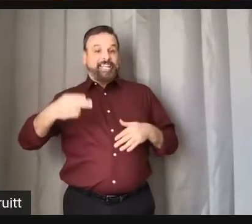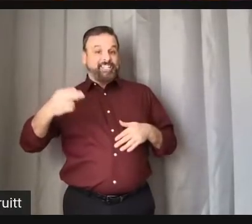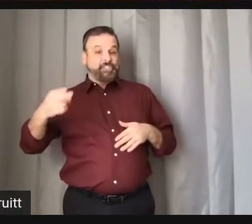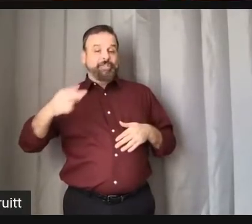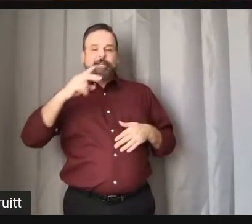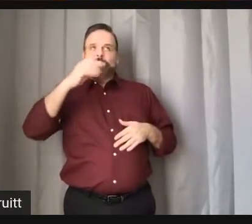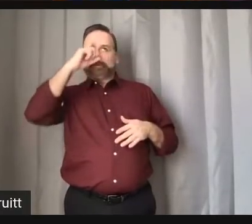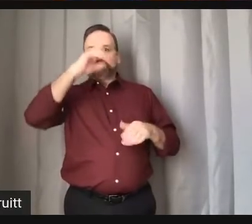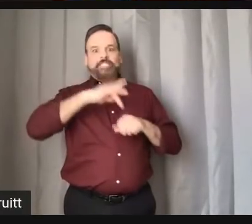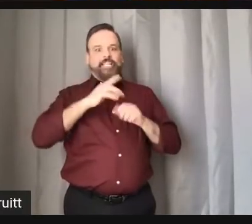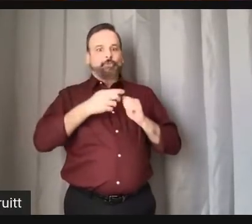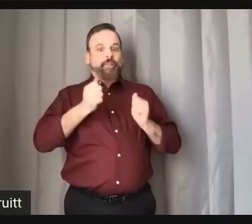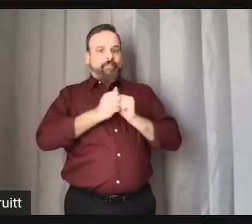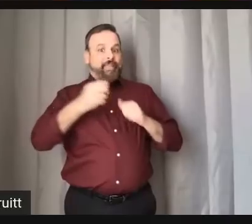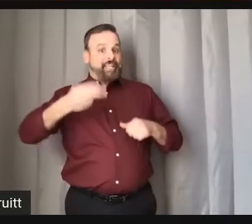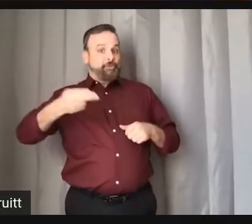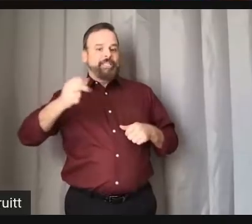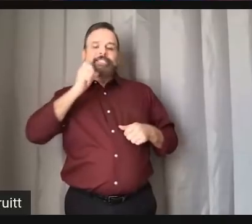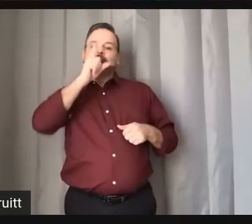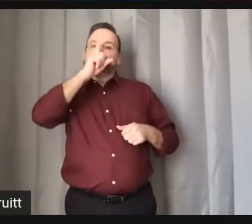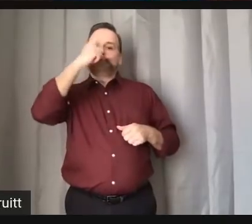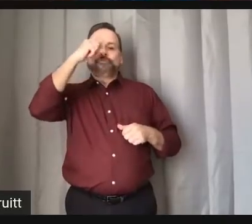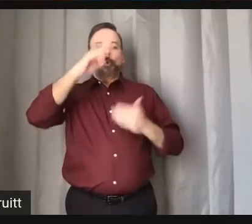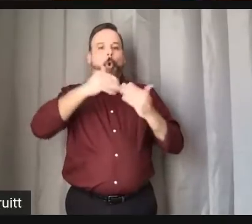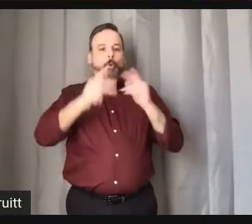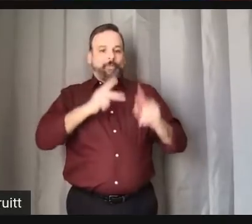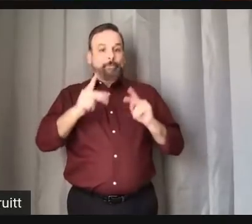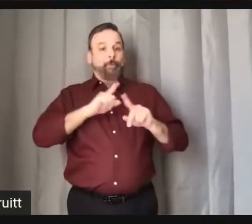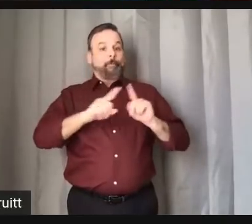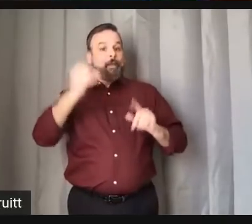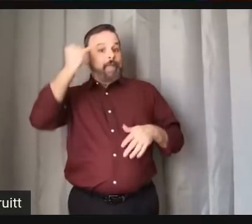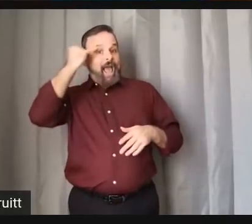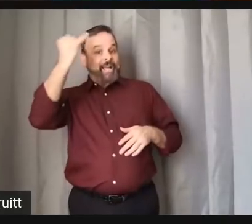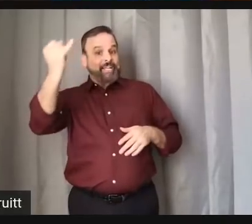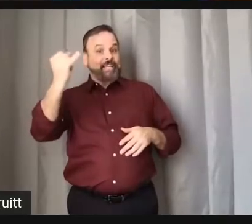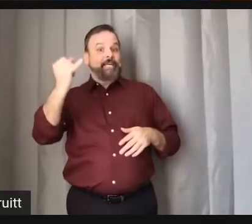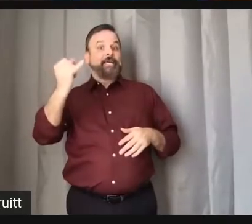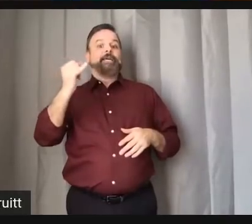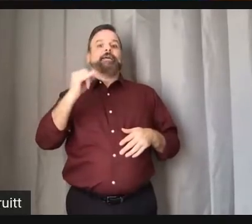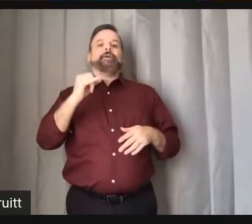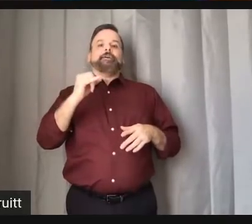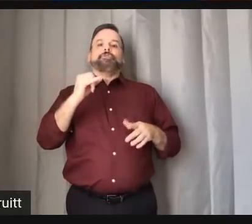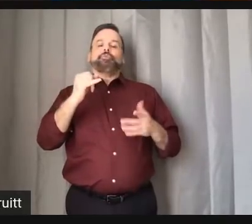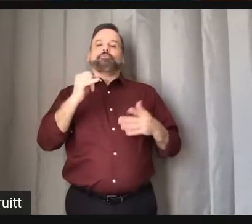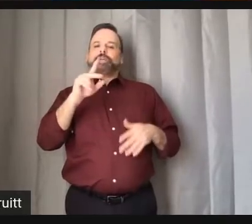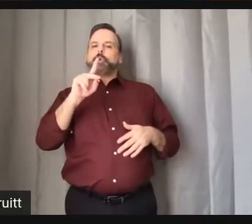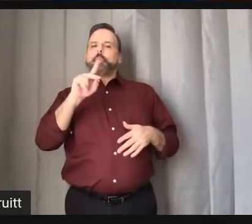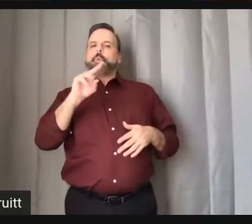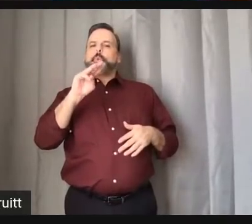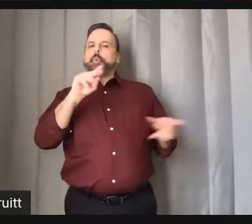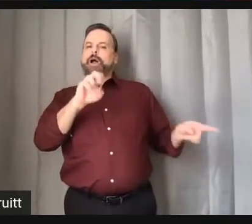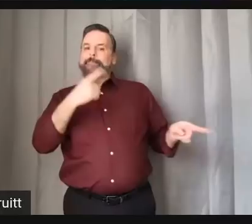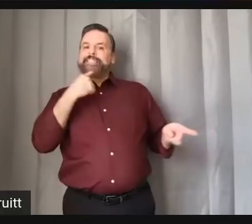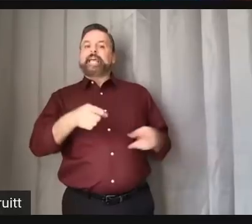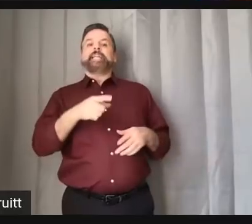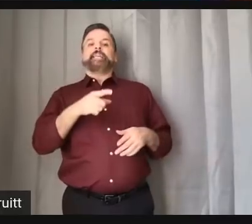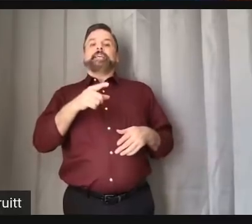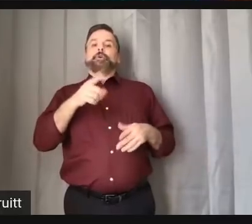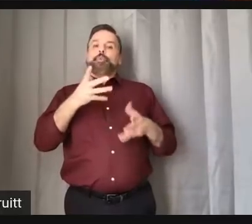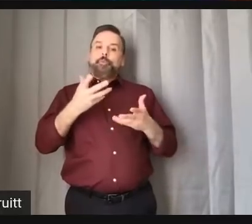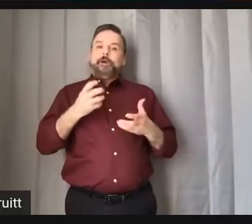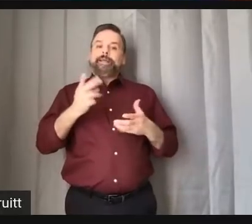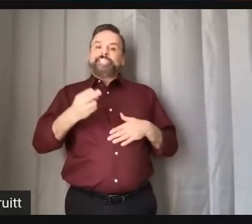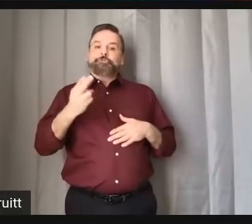everybody. But what the idea of this whole series was to, like Kwame was talking about, make history really exciting for young people and